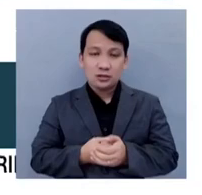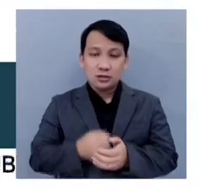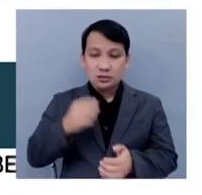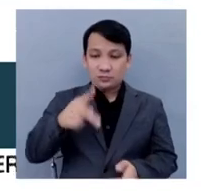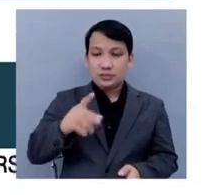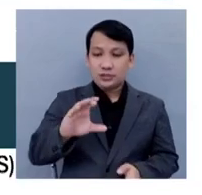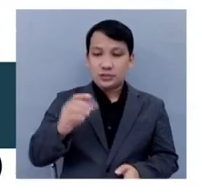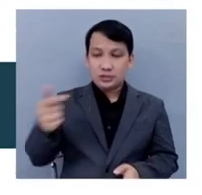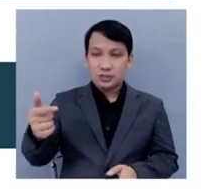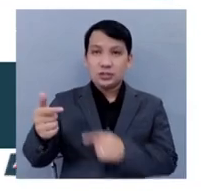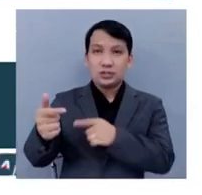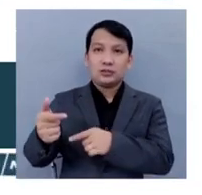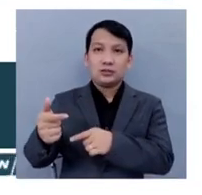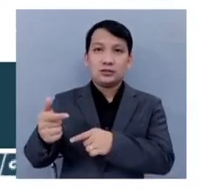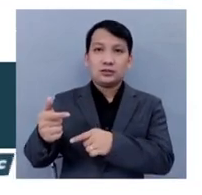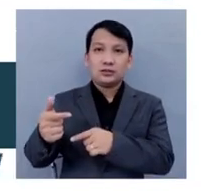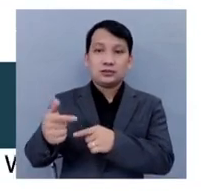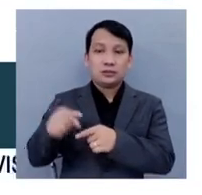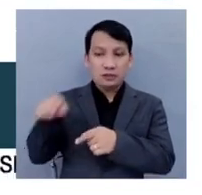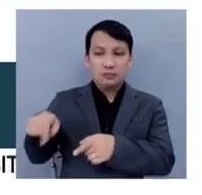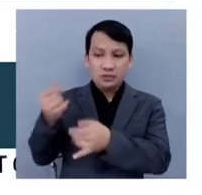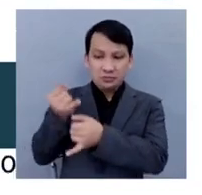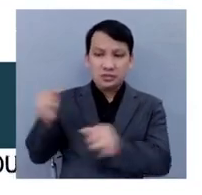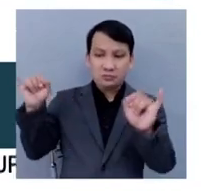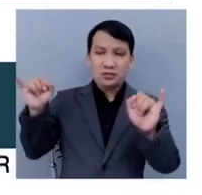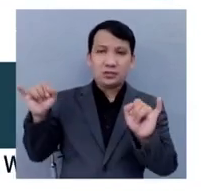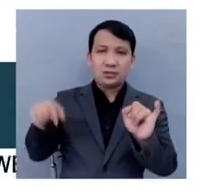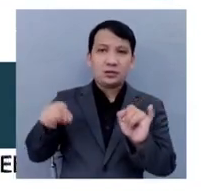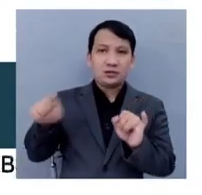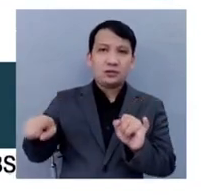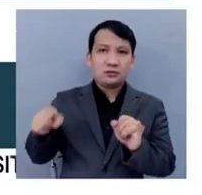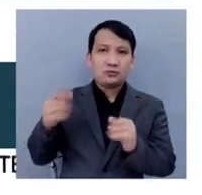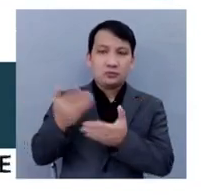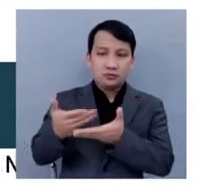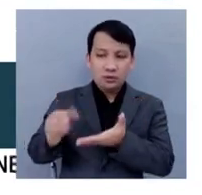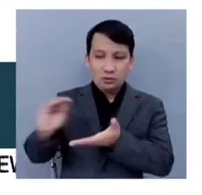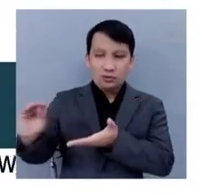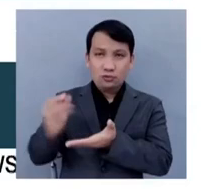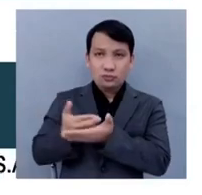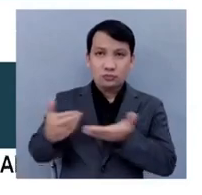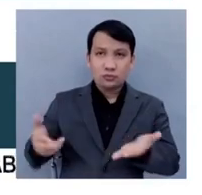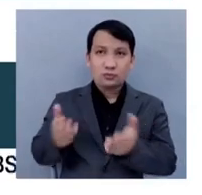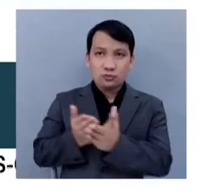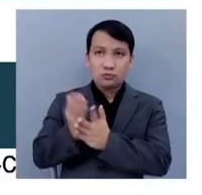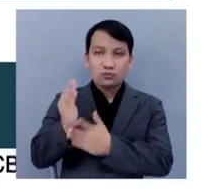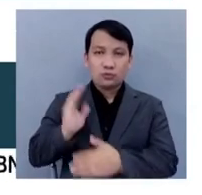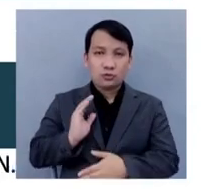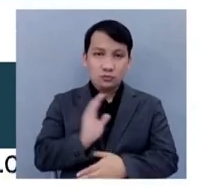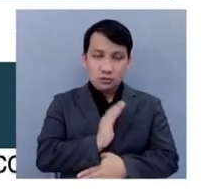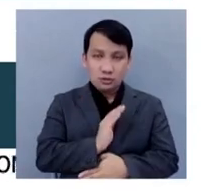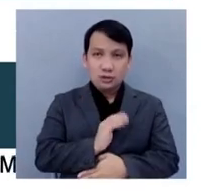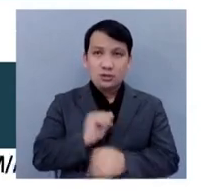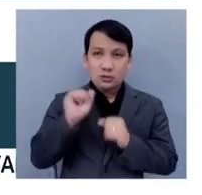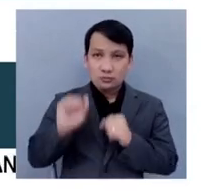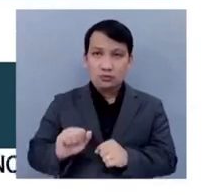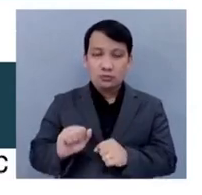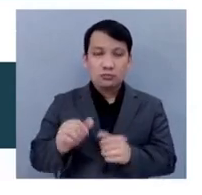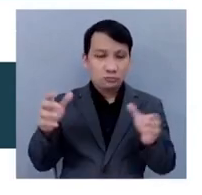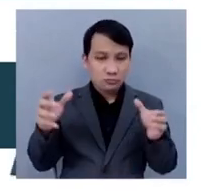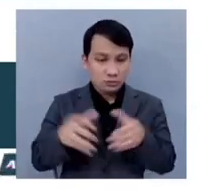good government, especially if it's given independence and resources by Congress, to actually once and for